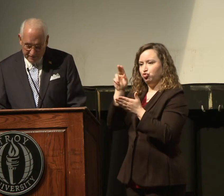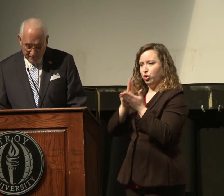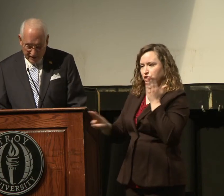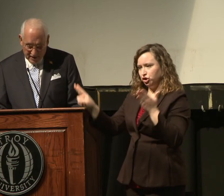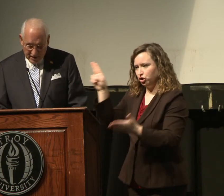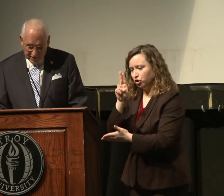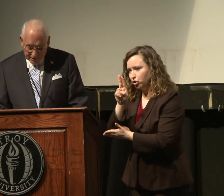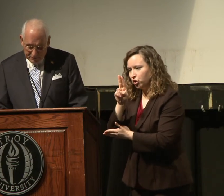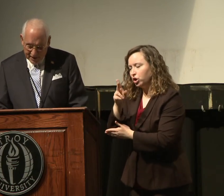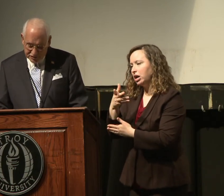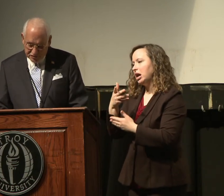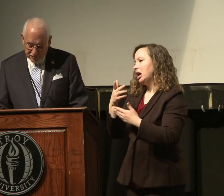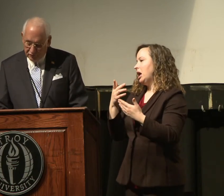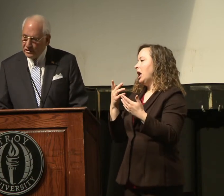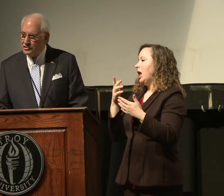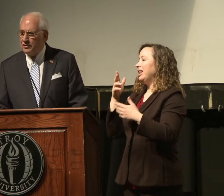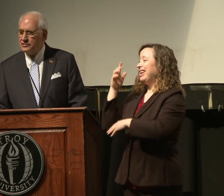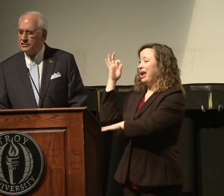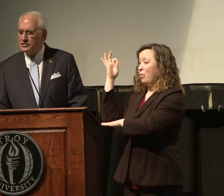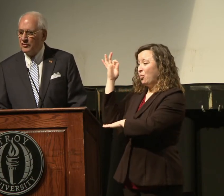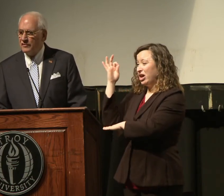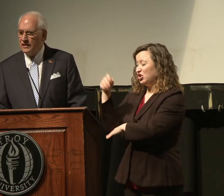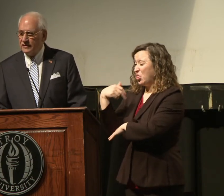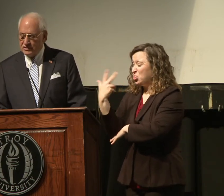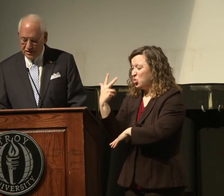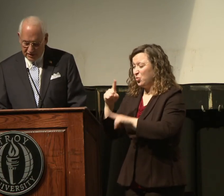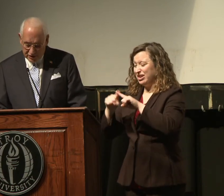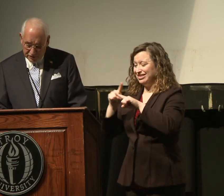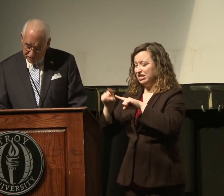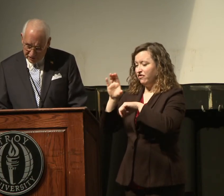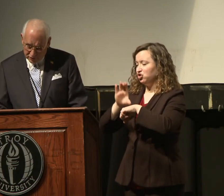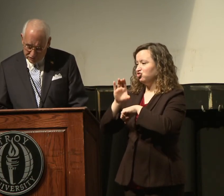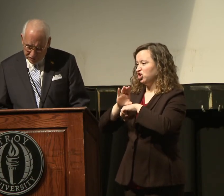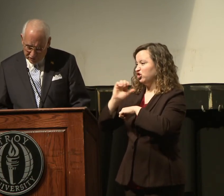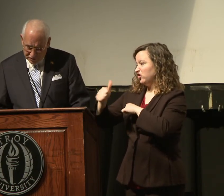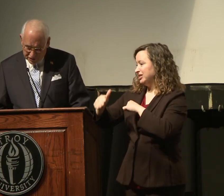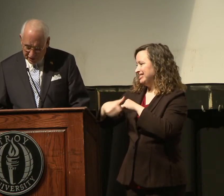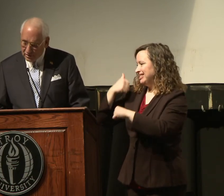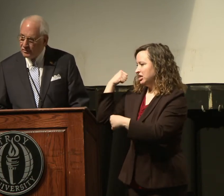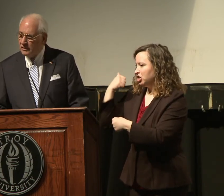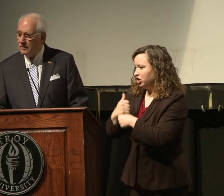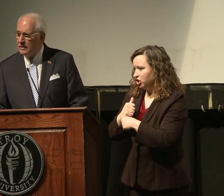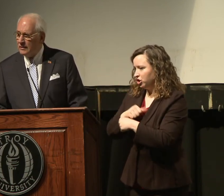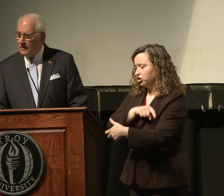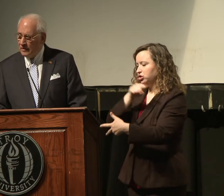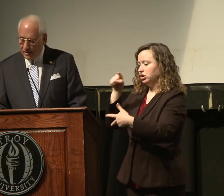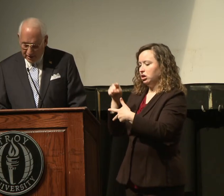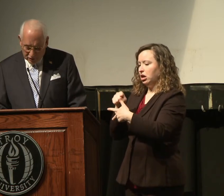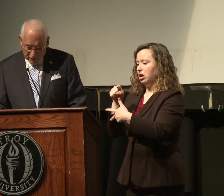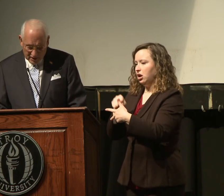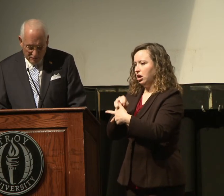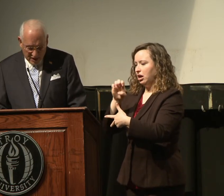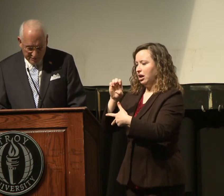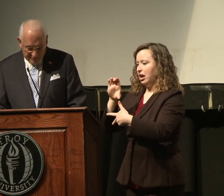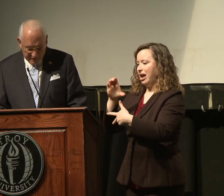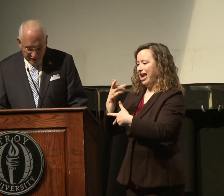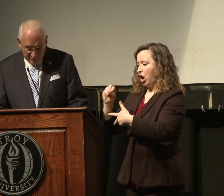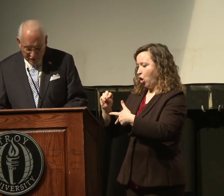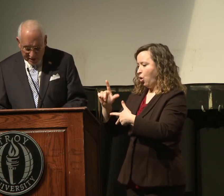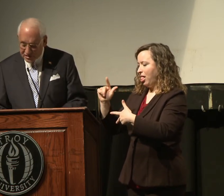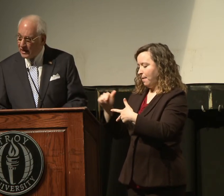Seminary, and then pastored three churches over the next 10 years, and those churches included Echo,